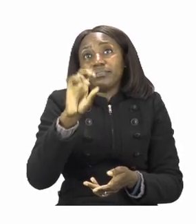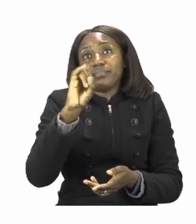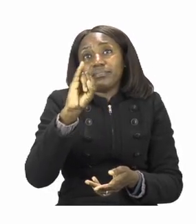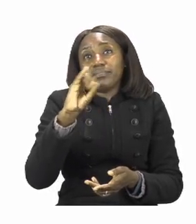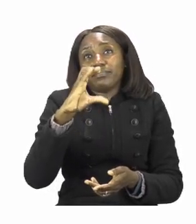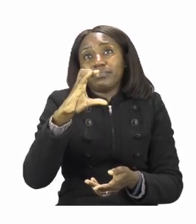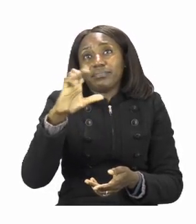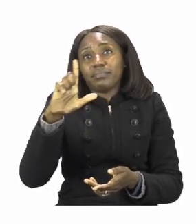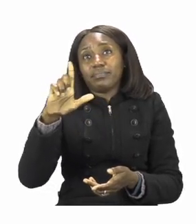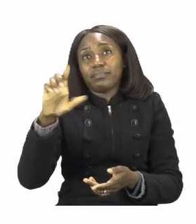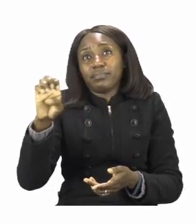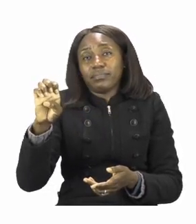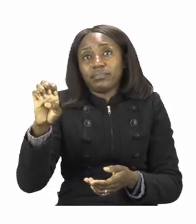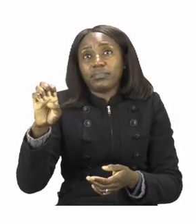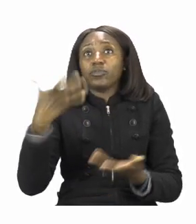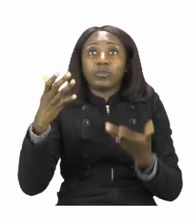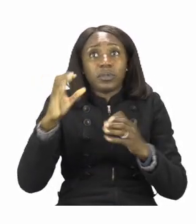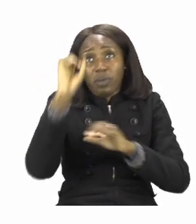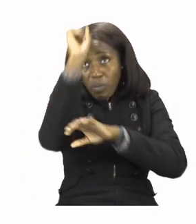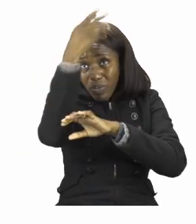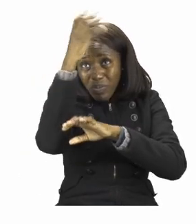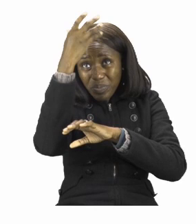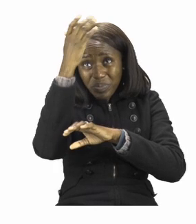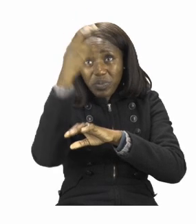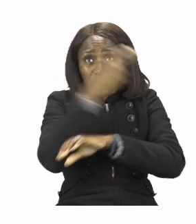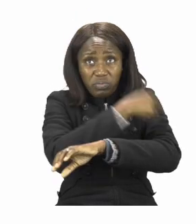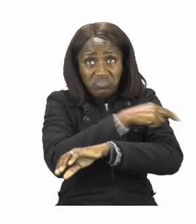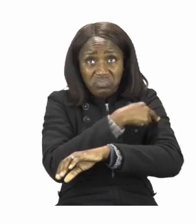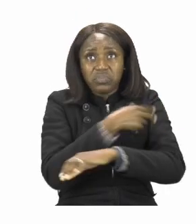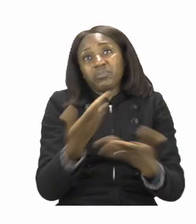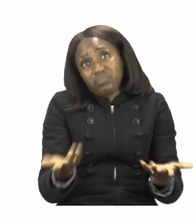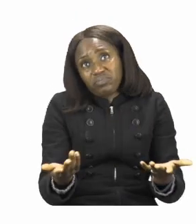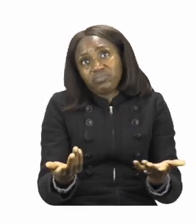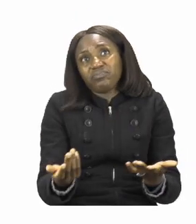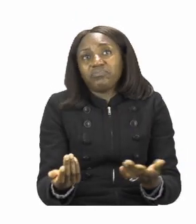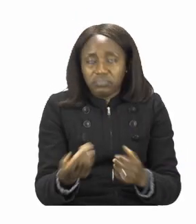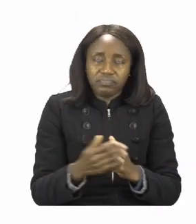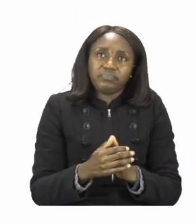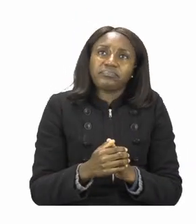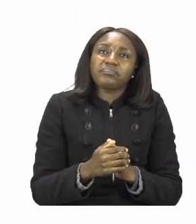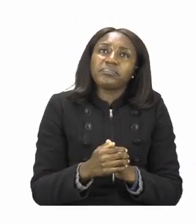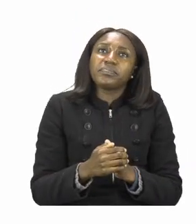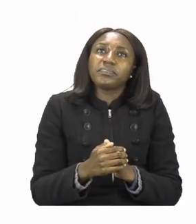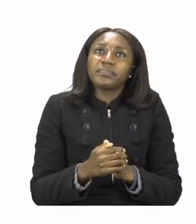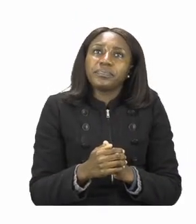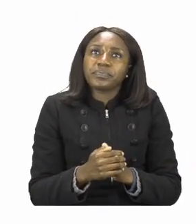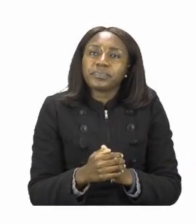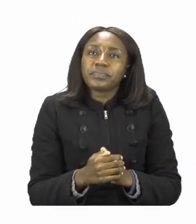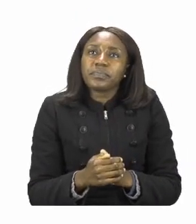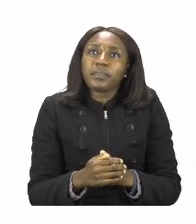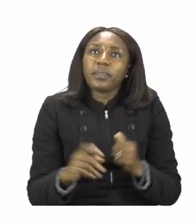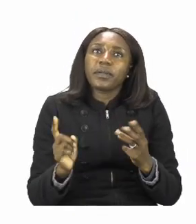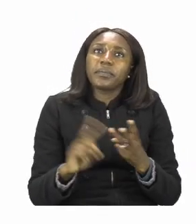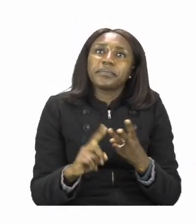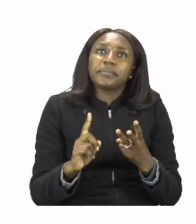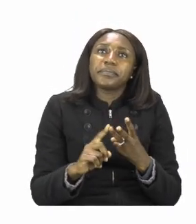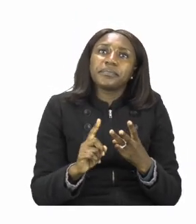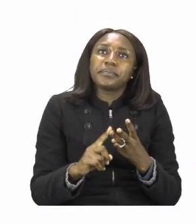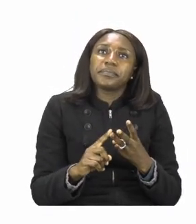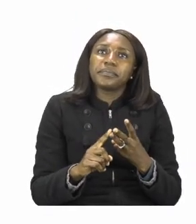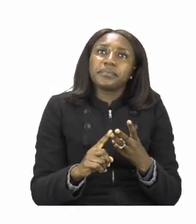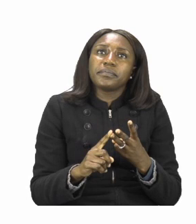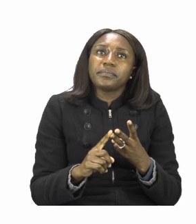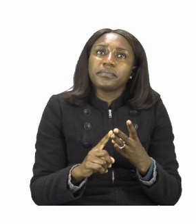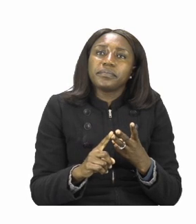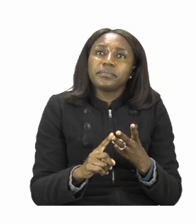some trucks have more than 4 wheels, so they are still vehicles. The next word that I want to